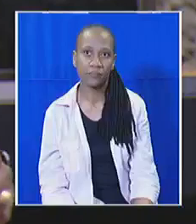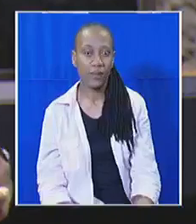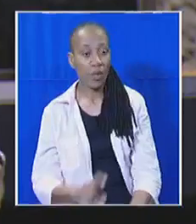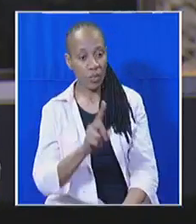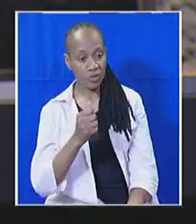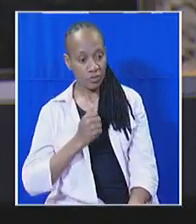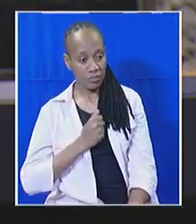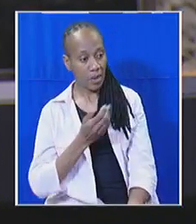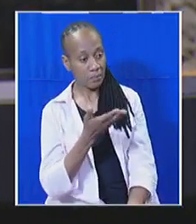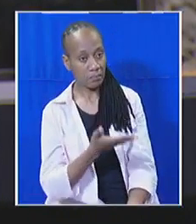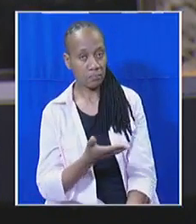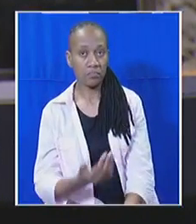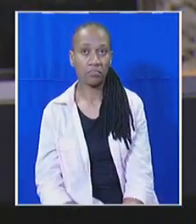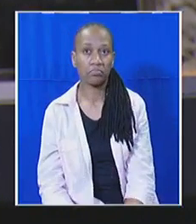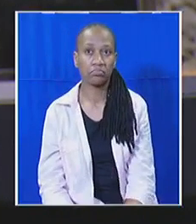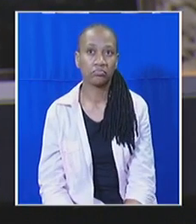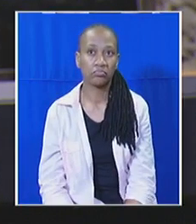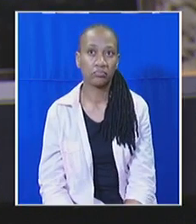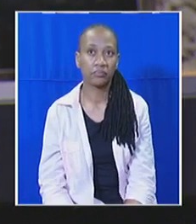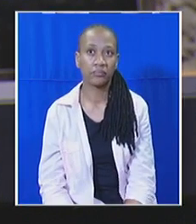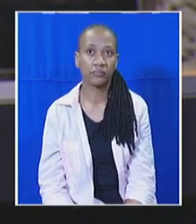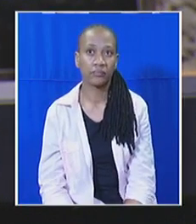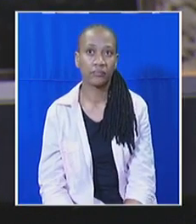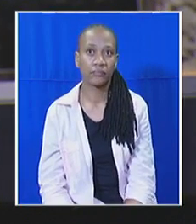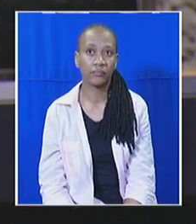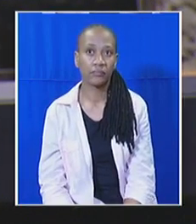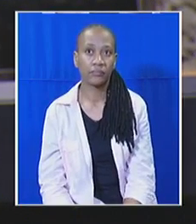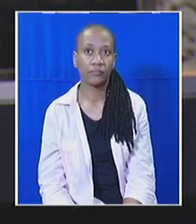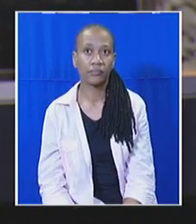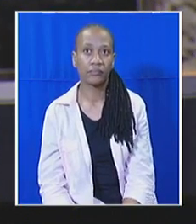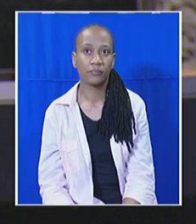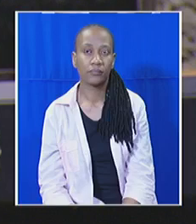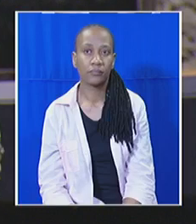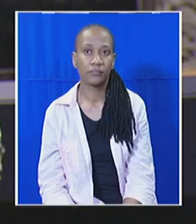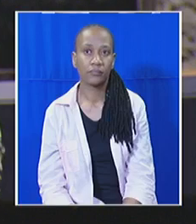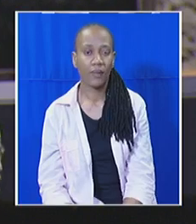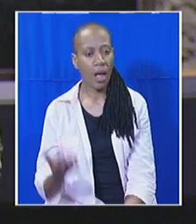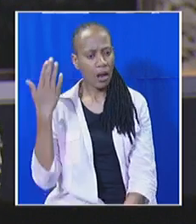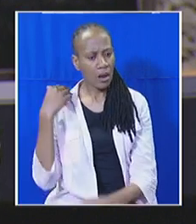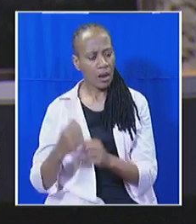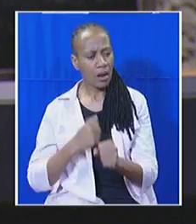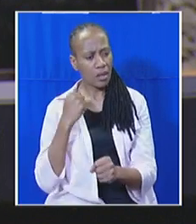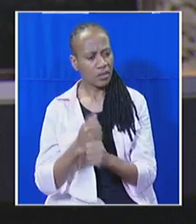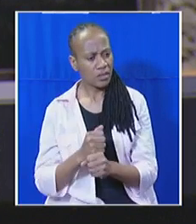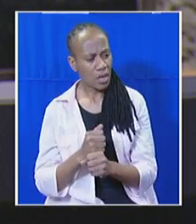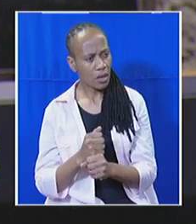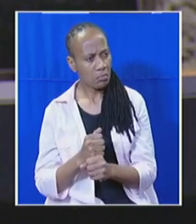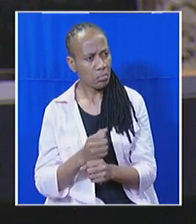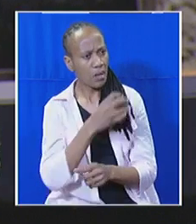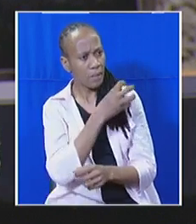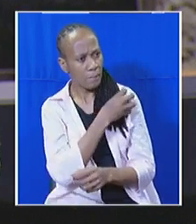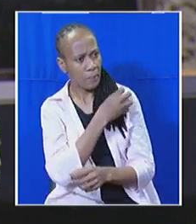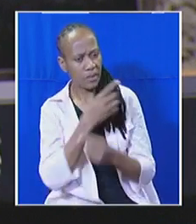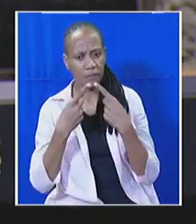Minister, pity that the Minister is not here to answer to this one. Deputy Minister, last year the Minister indicated in